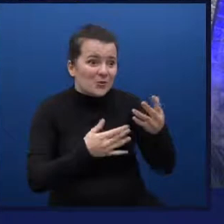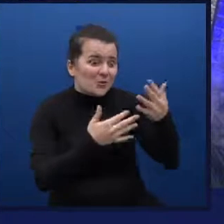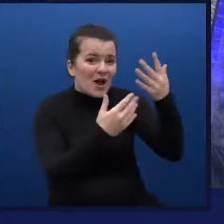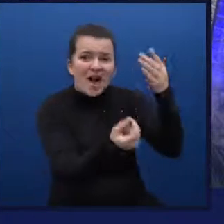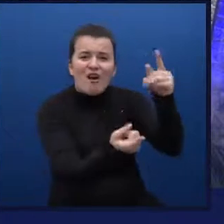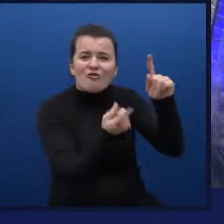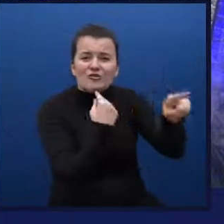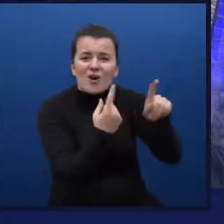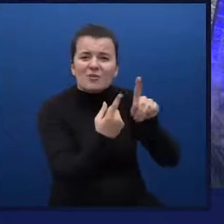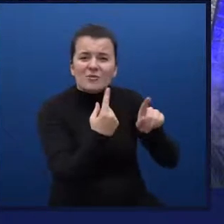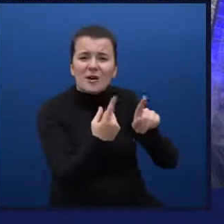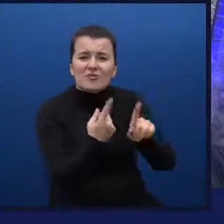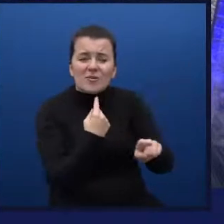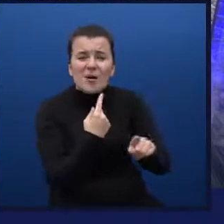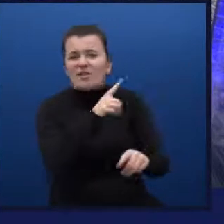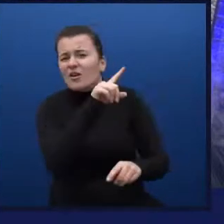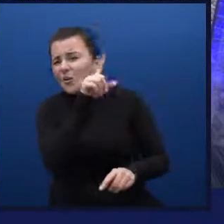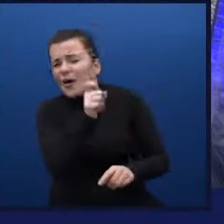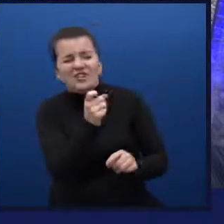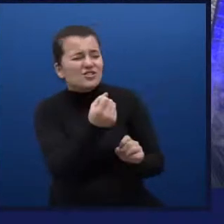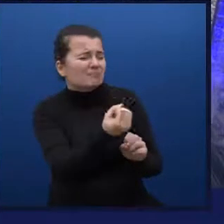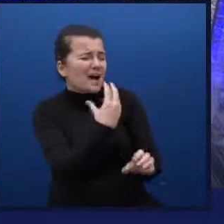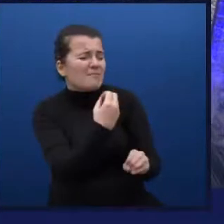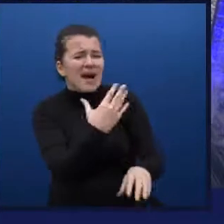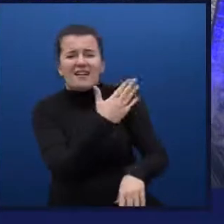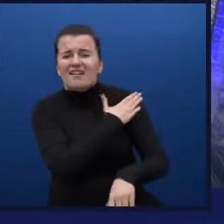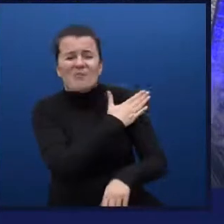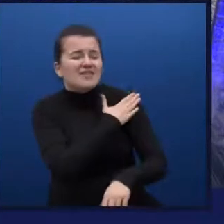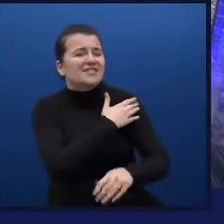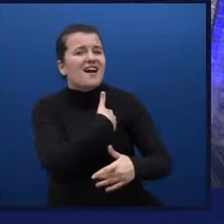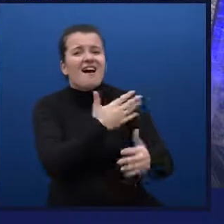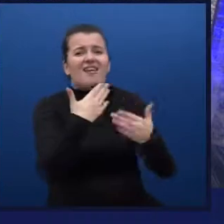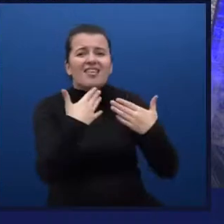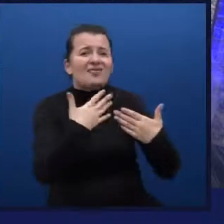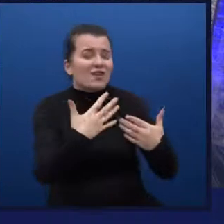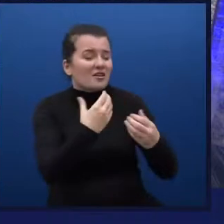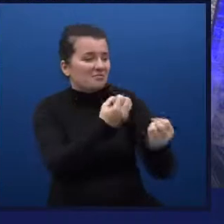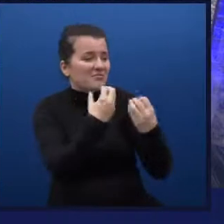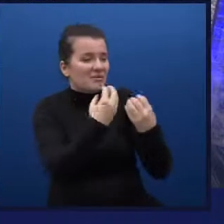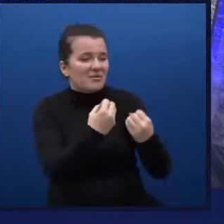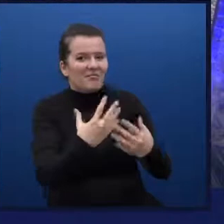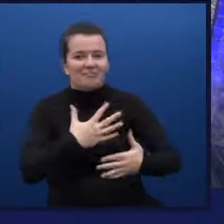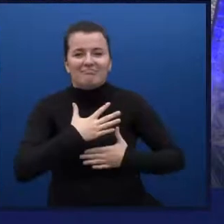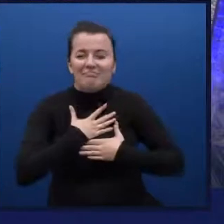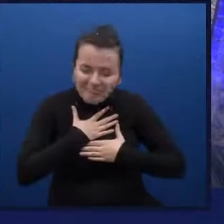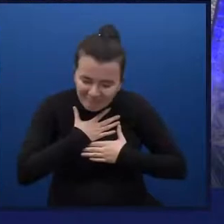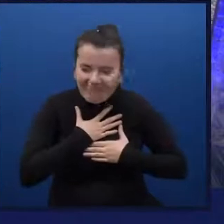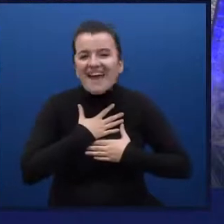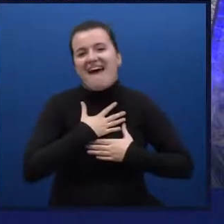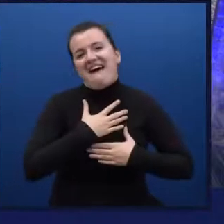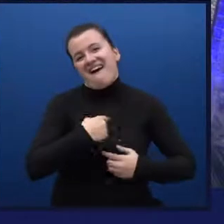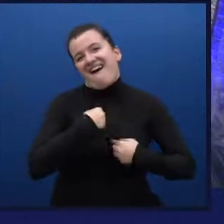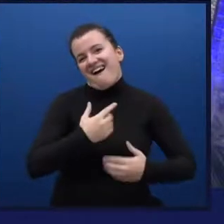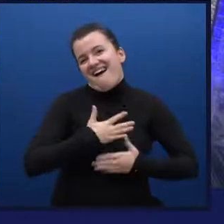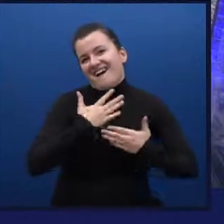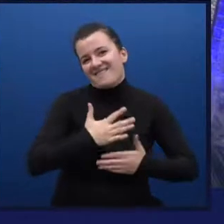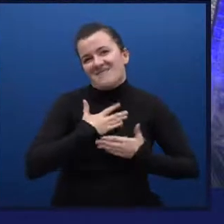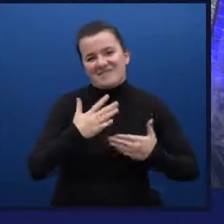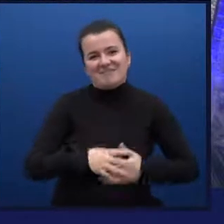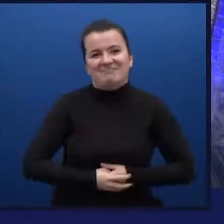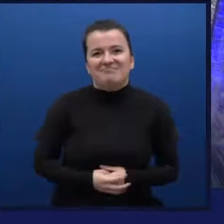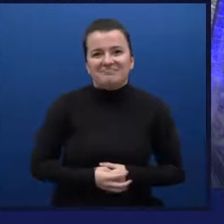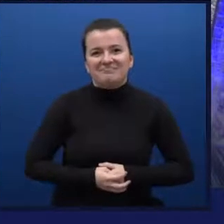have asked us questions and sent us comments afterwards thanking us. So I'm happy, and With that, yeah, this is